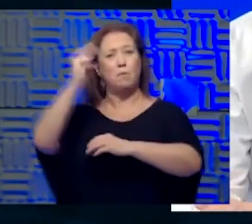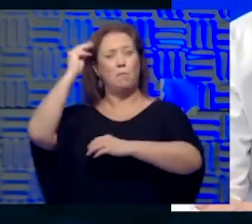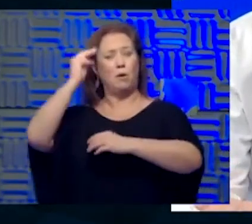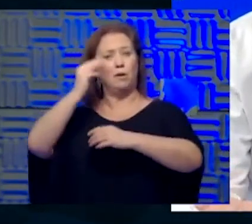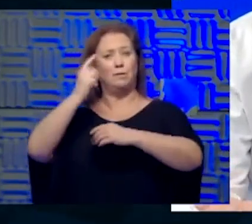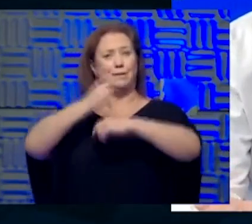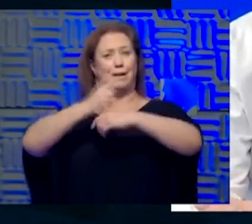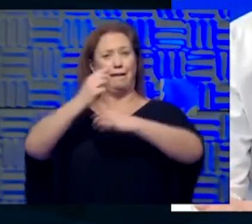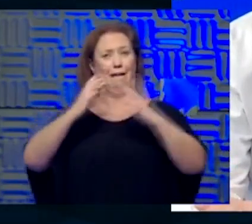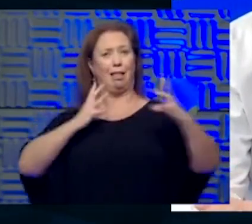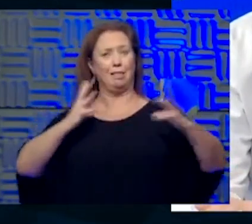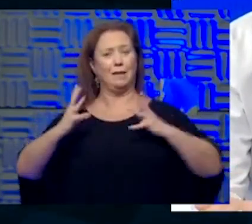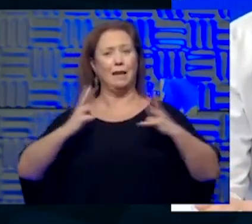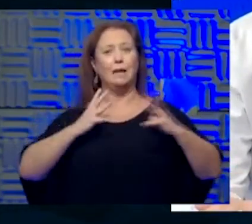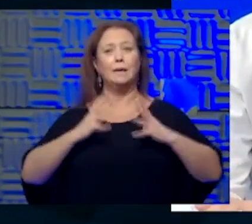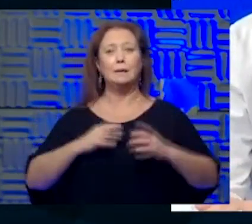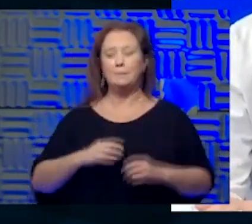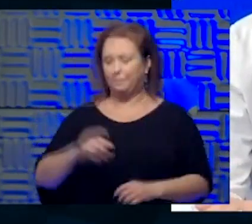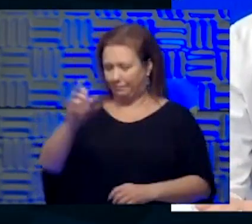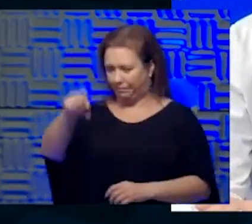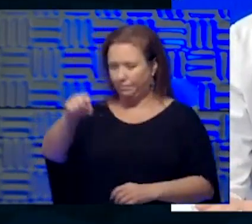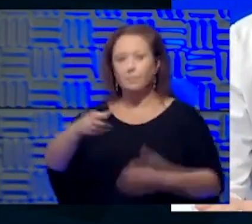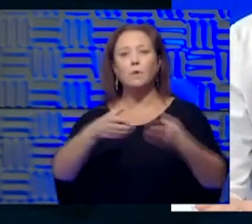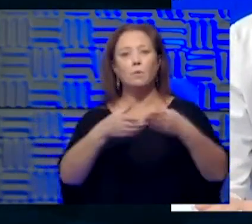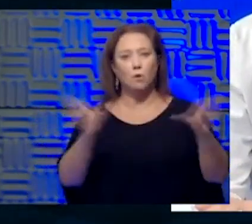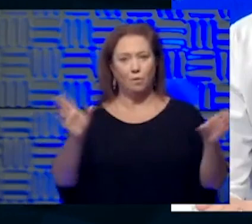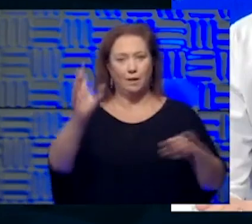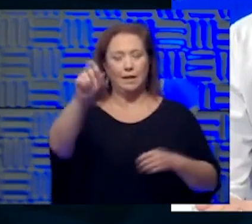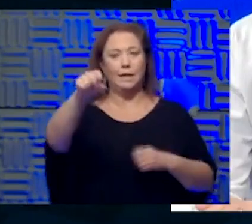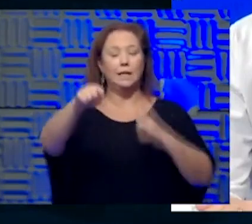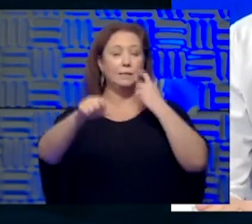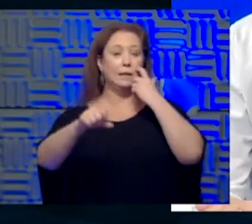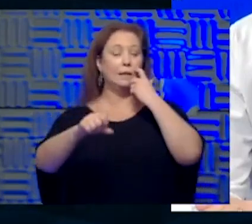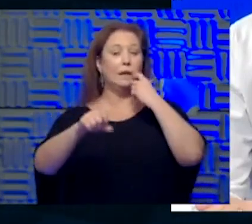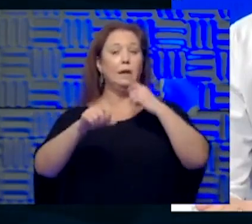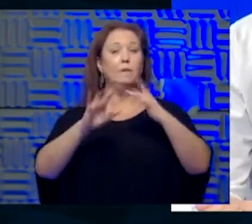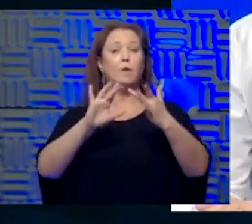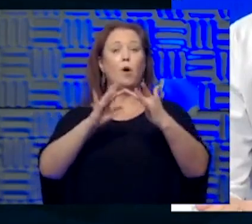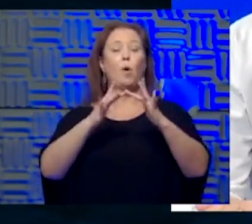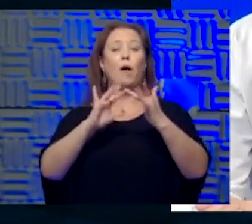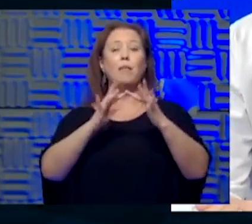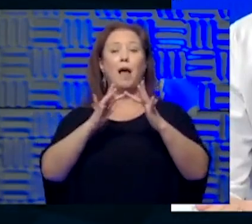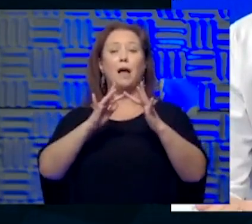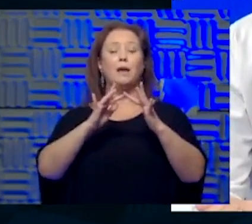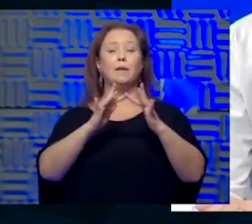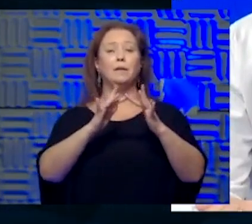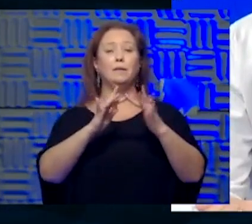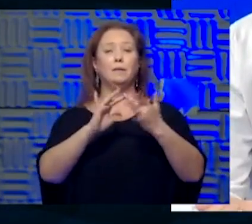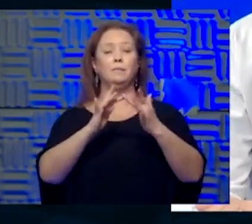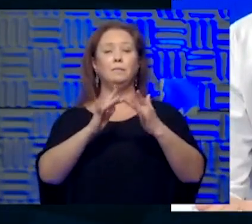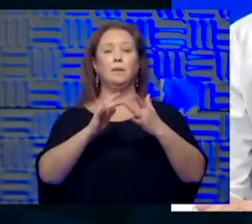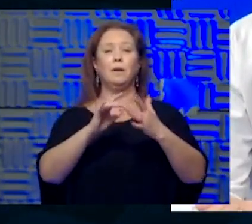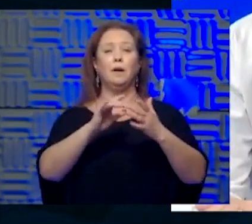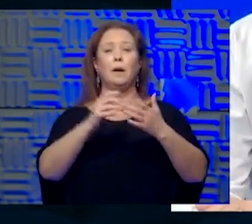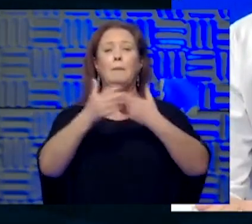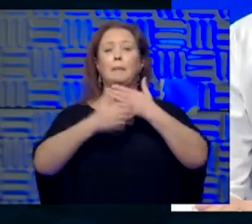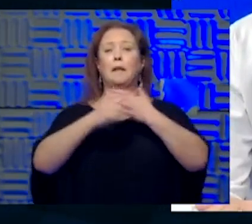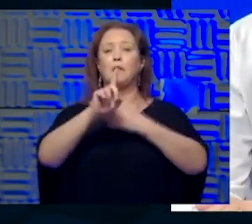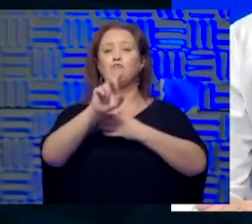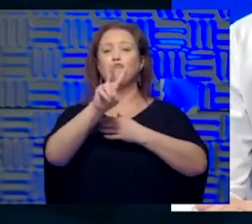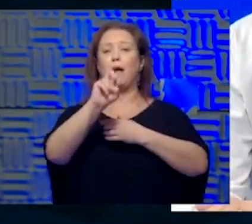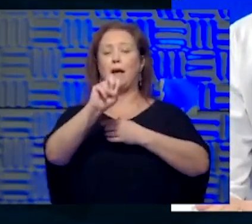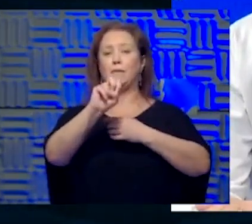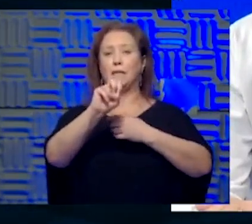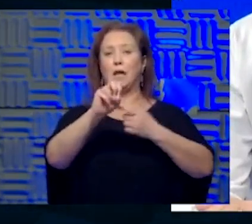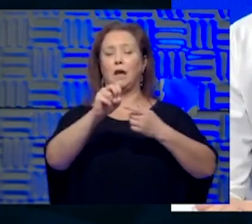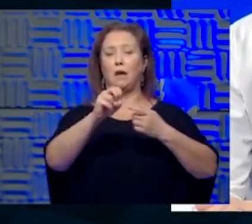holiday? Absolutely. We're open. So if you go online, we have all of our blood drives that are going on in the community.